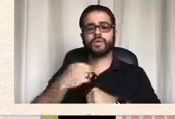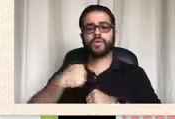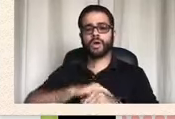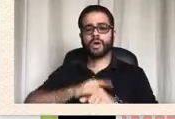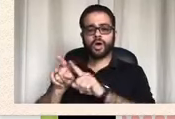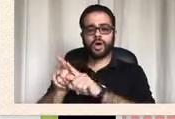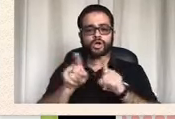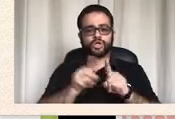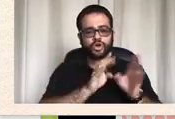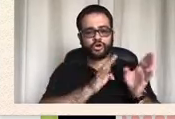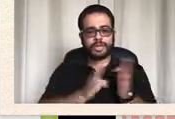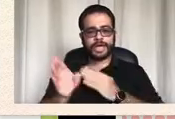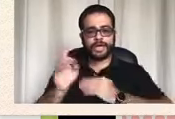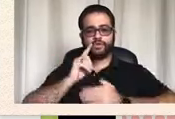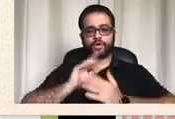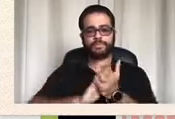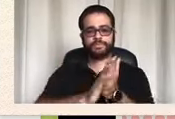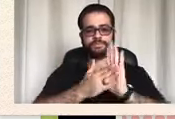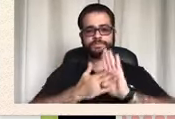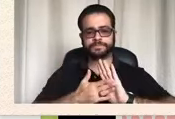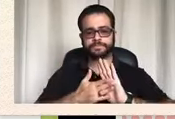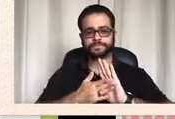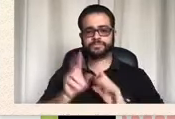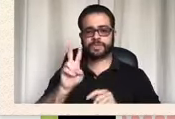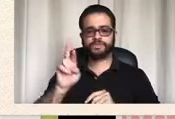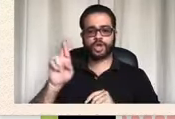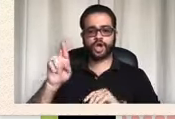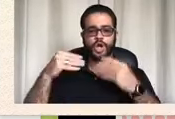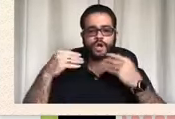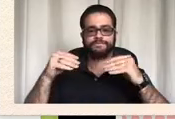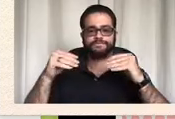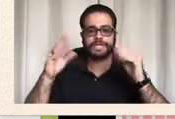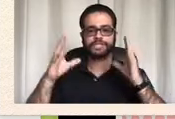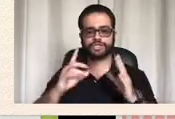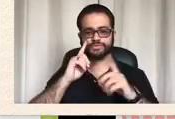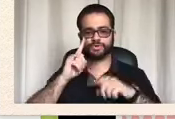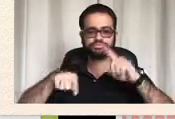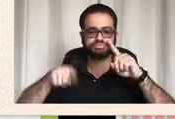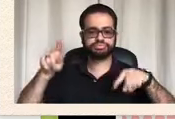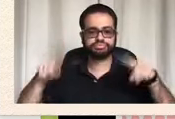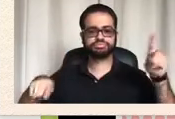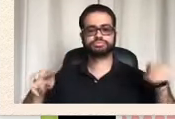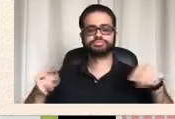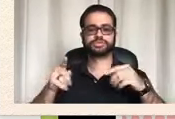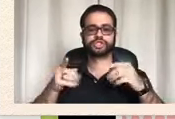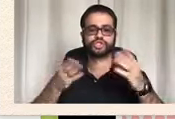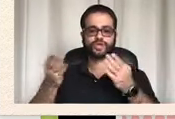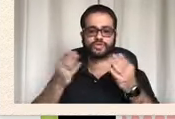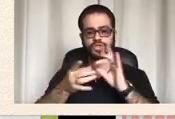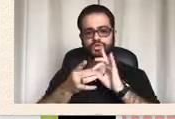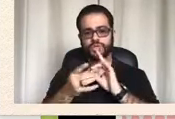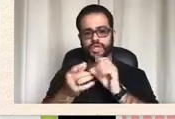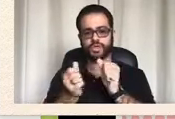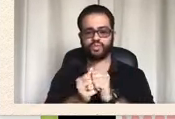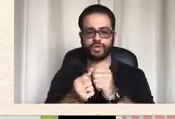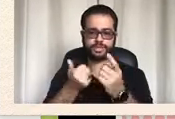becoming VR vendors of various services regarding self-advocacy.